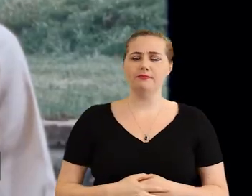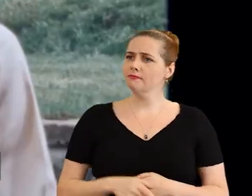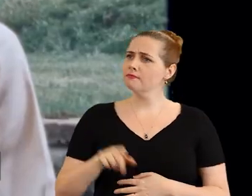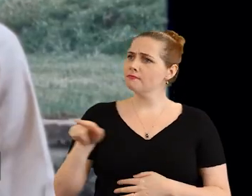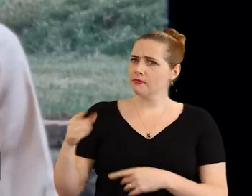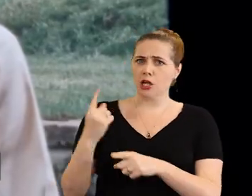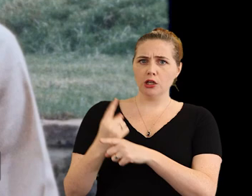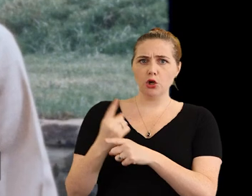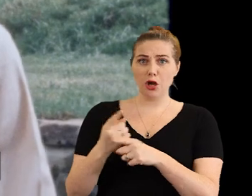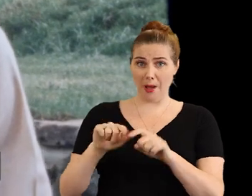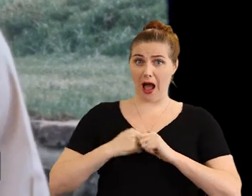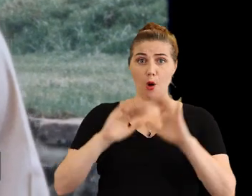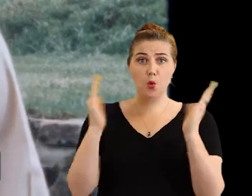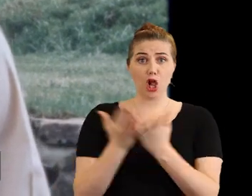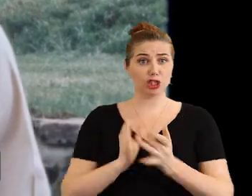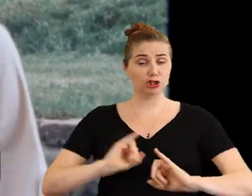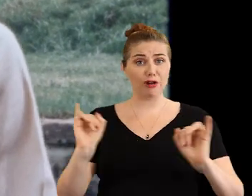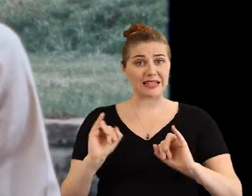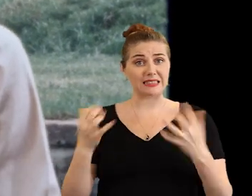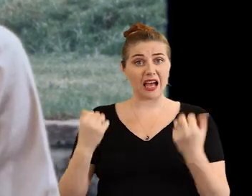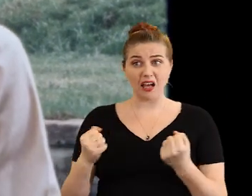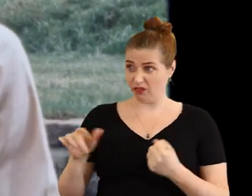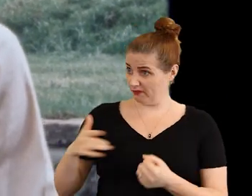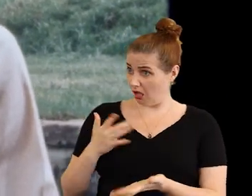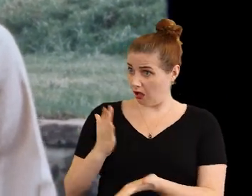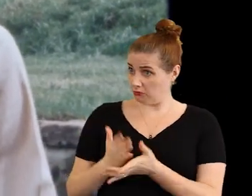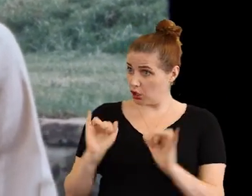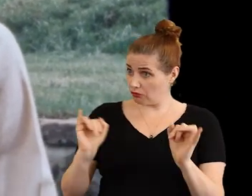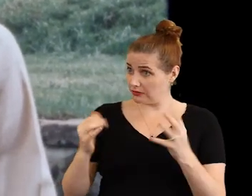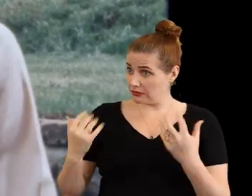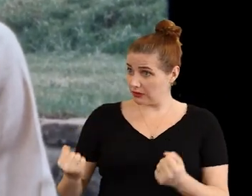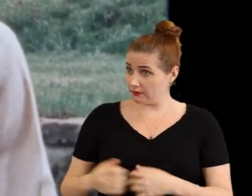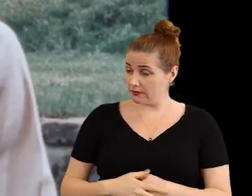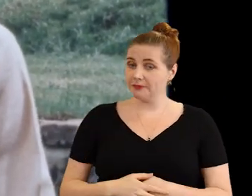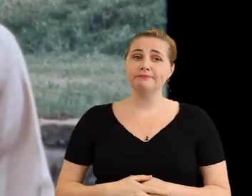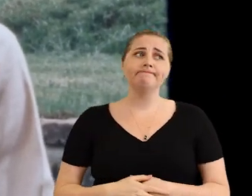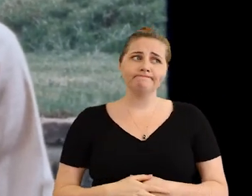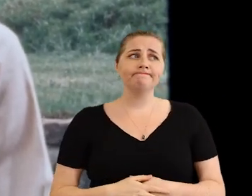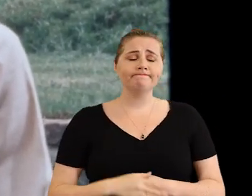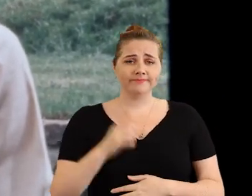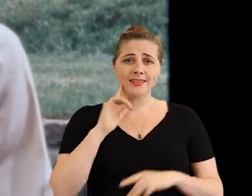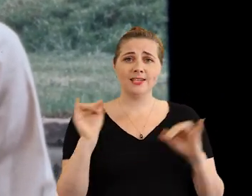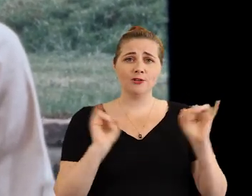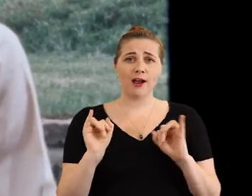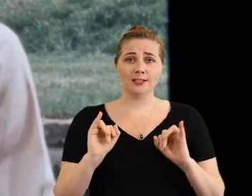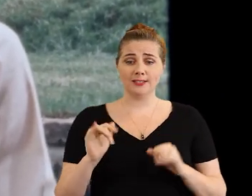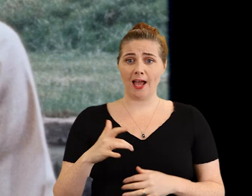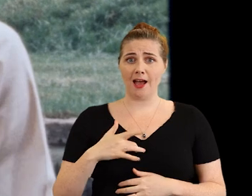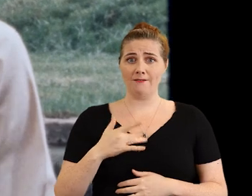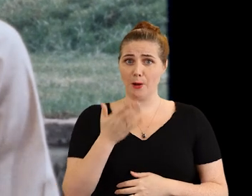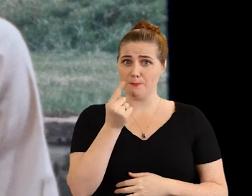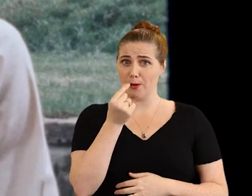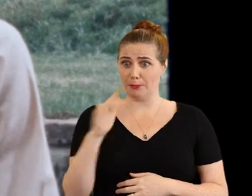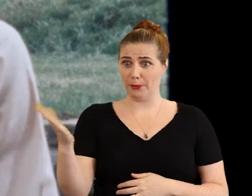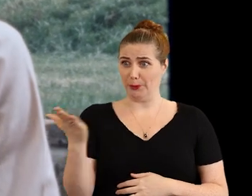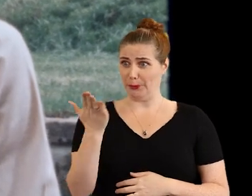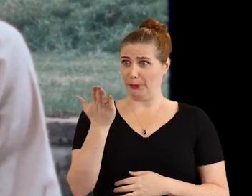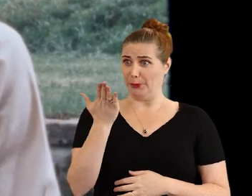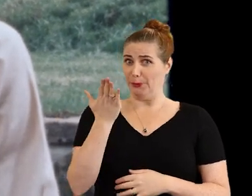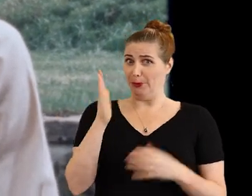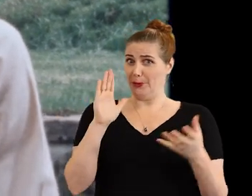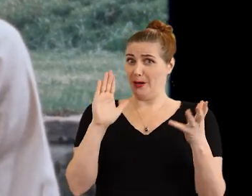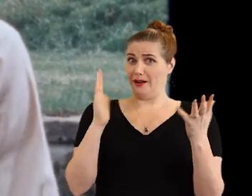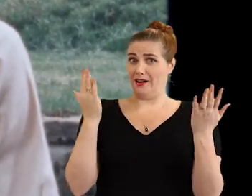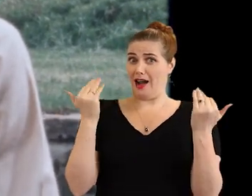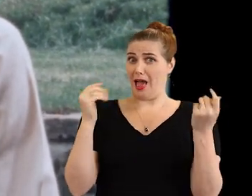Ian, we're talking about a world in crisis. Do you think it is in a crisis? I think it is, yes. I think we're heading for possibly a